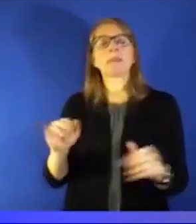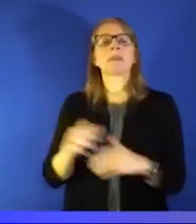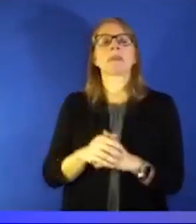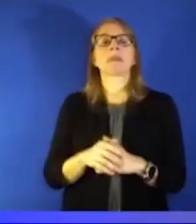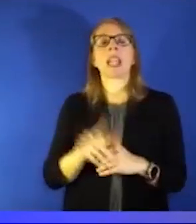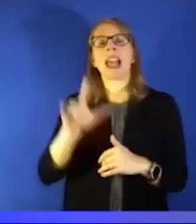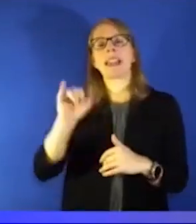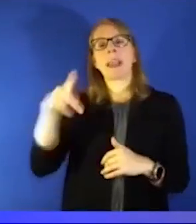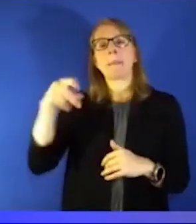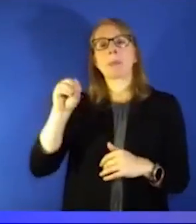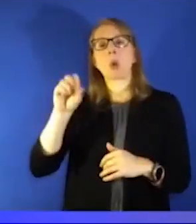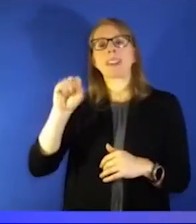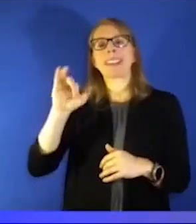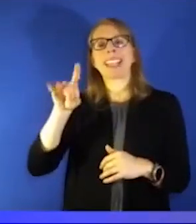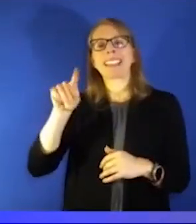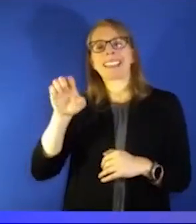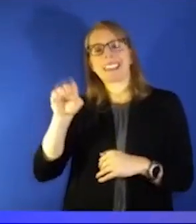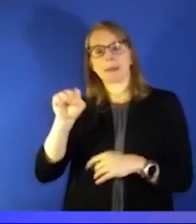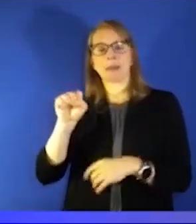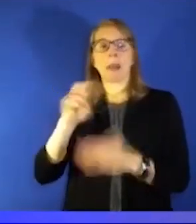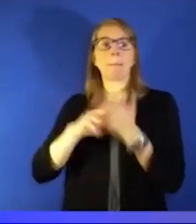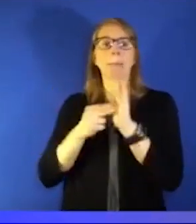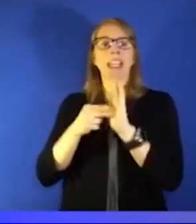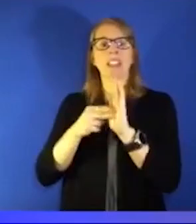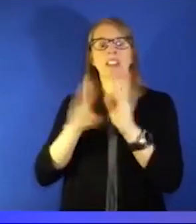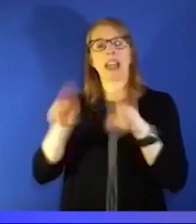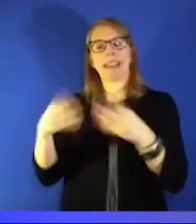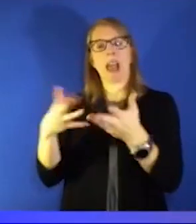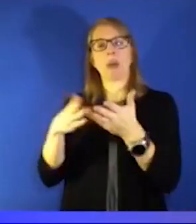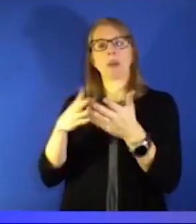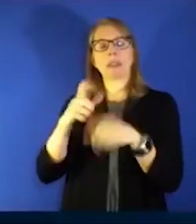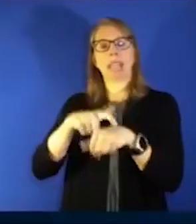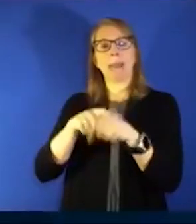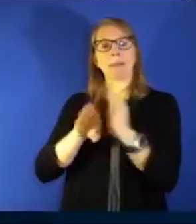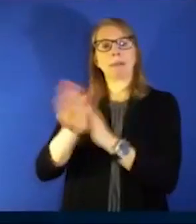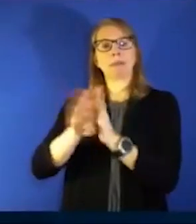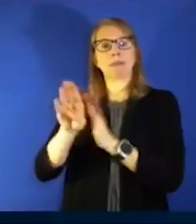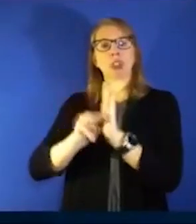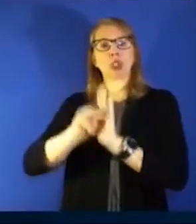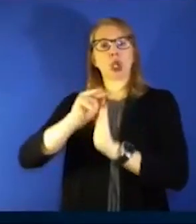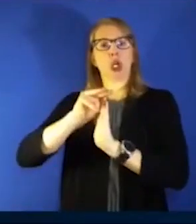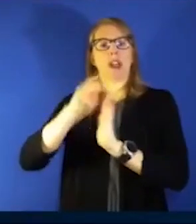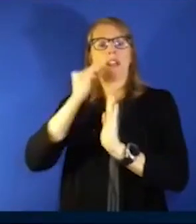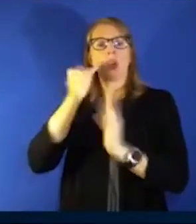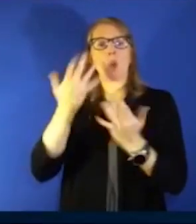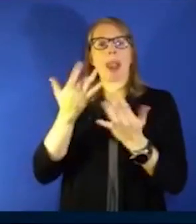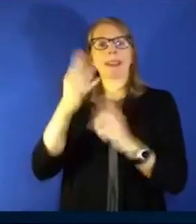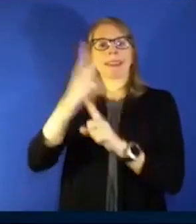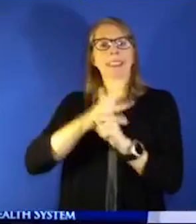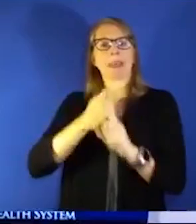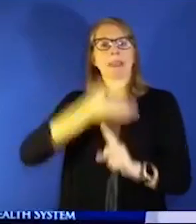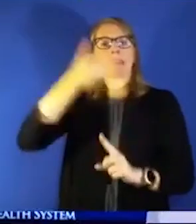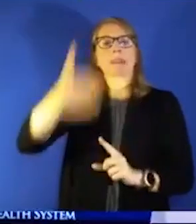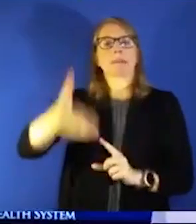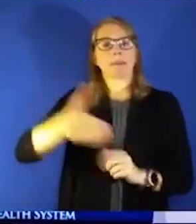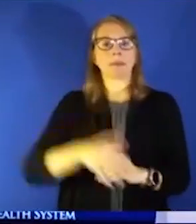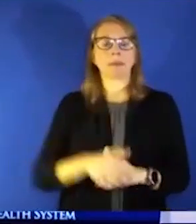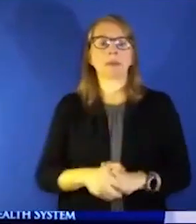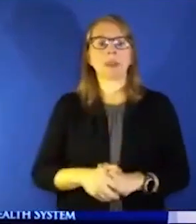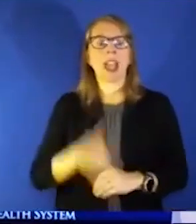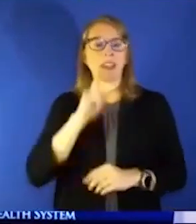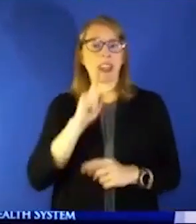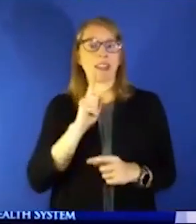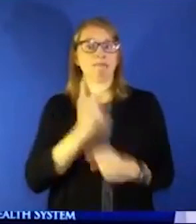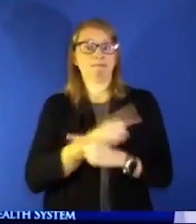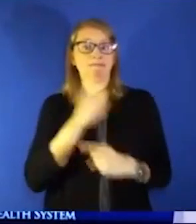immune system a chance to mature if you wait those six months. So. Yeah, no, I mean, I think that's exactly right. Initially, when we